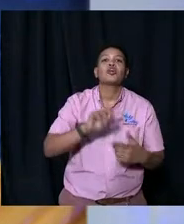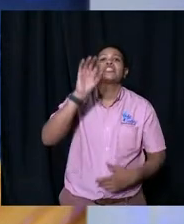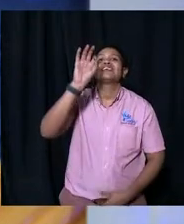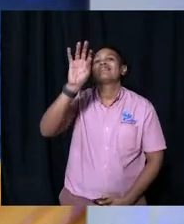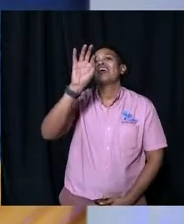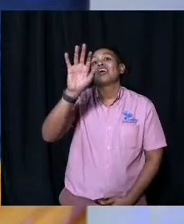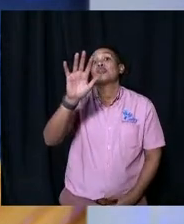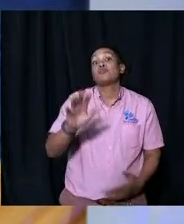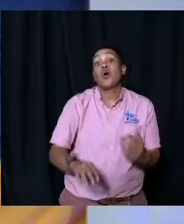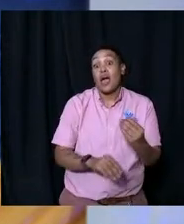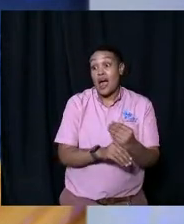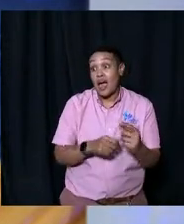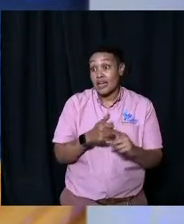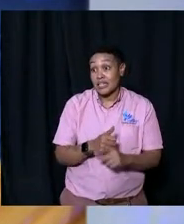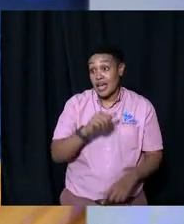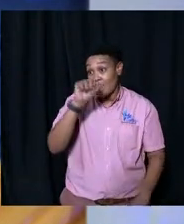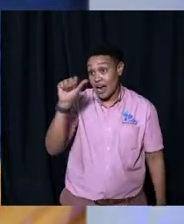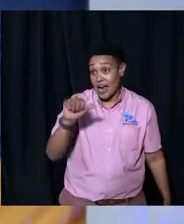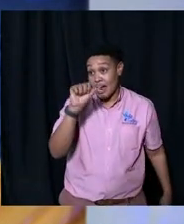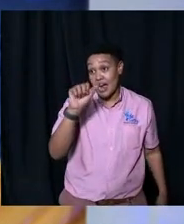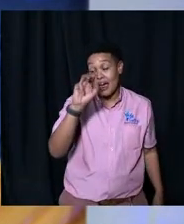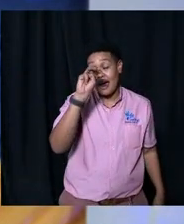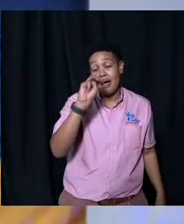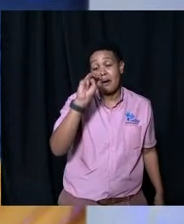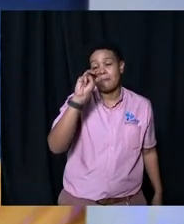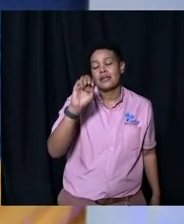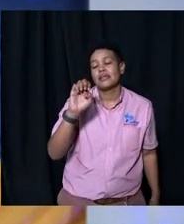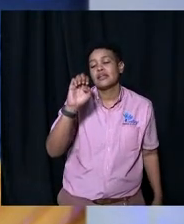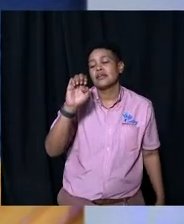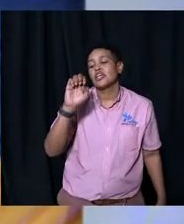Facebook at M, as in mango,